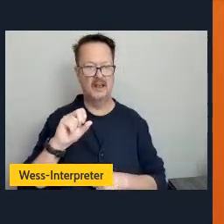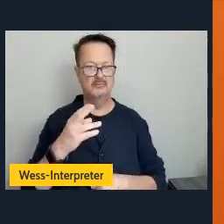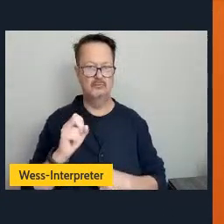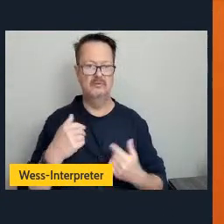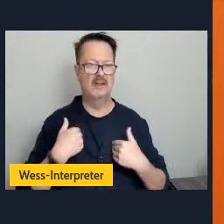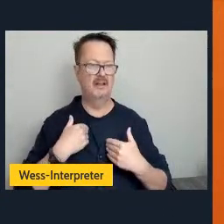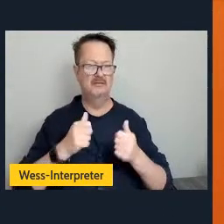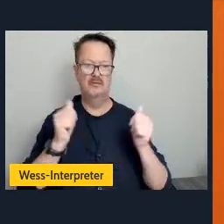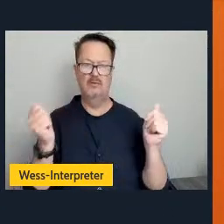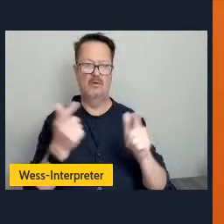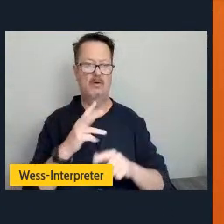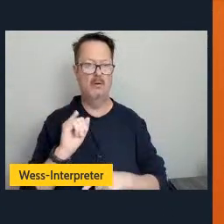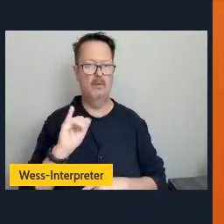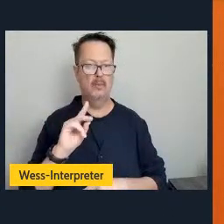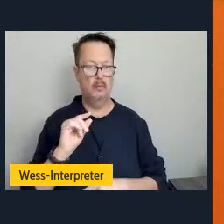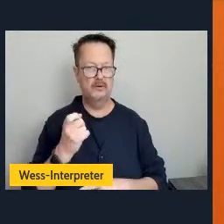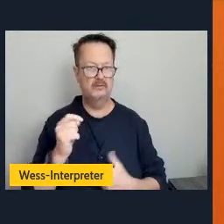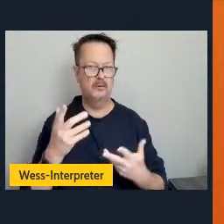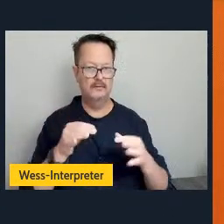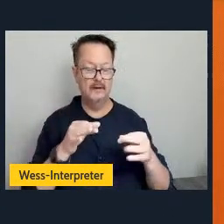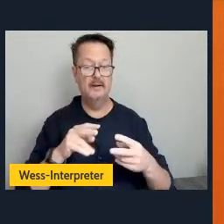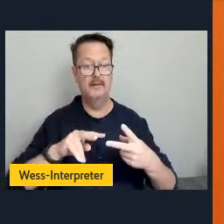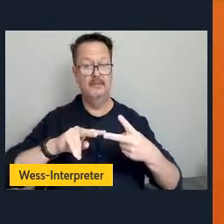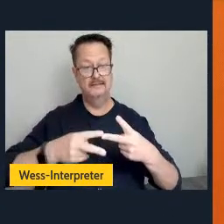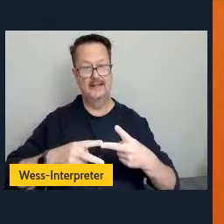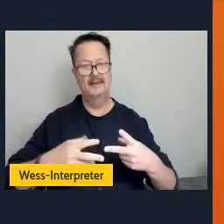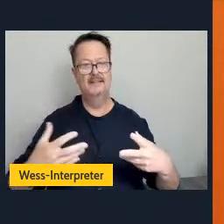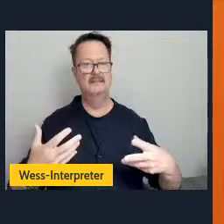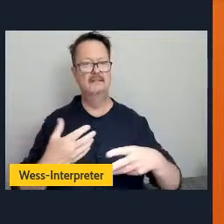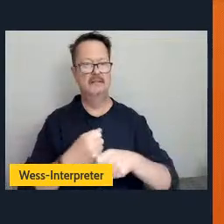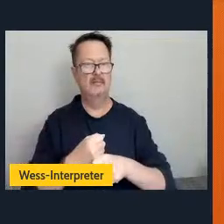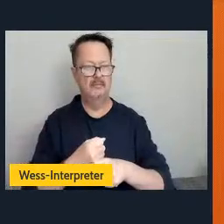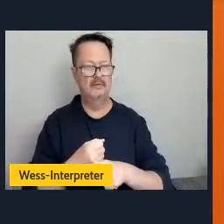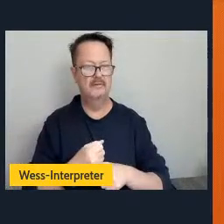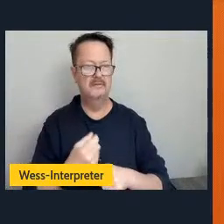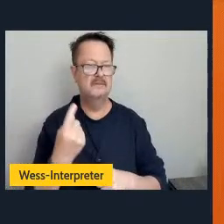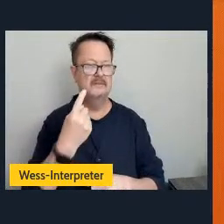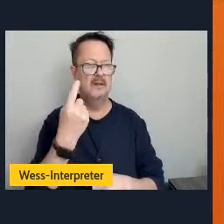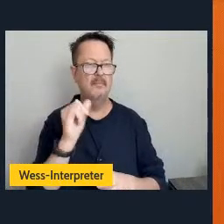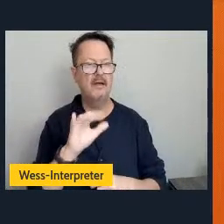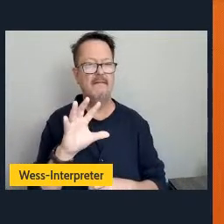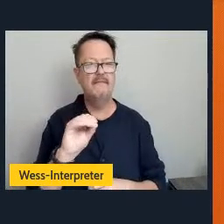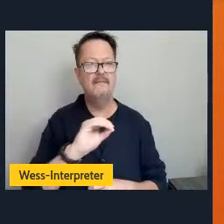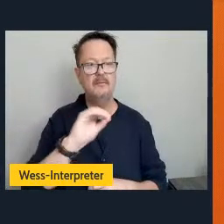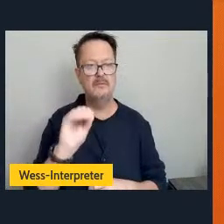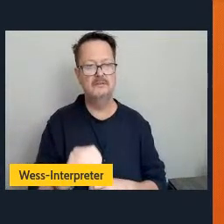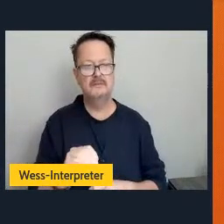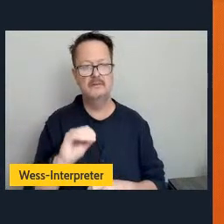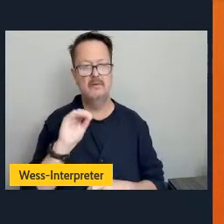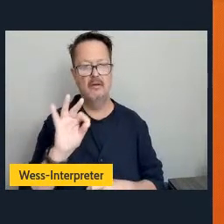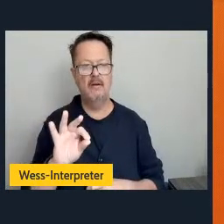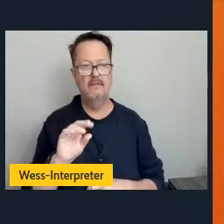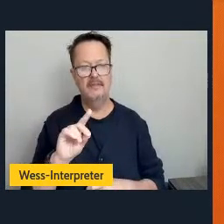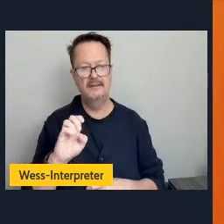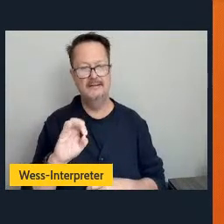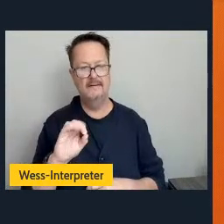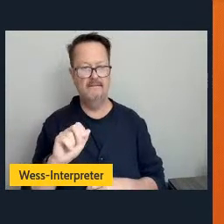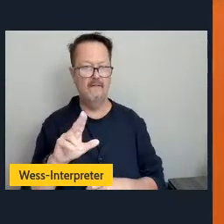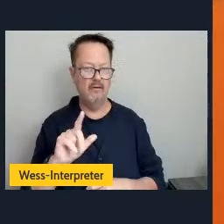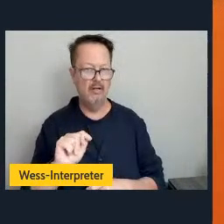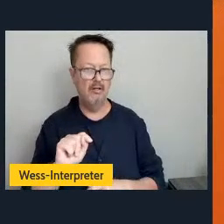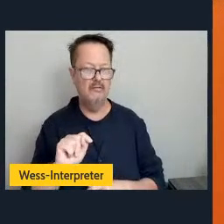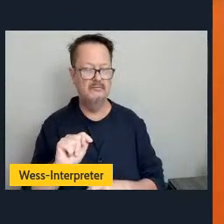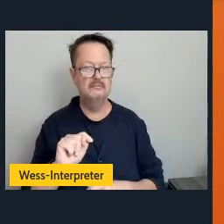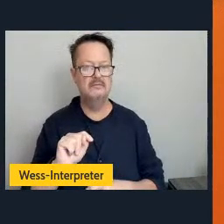defined. The second is a summary dashboard, which is something like 50% of the default dashboard.